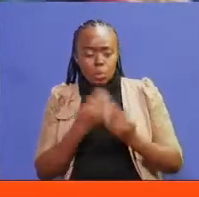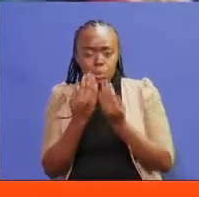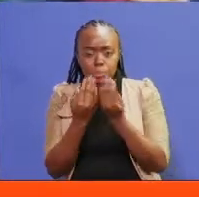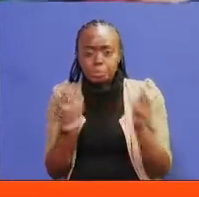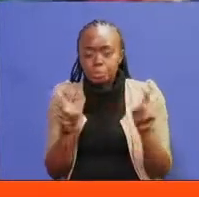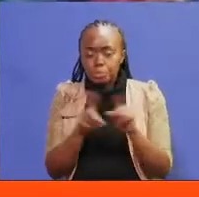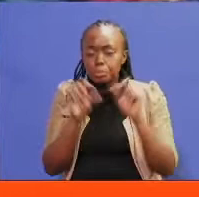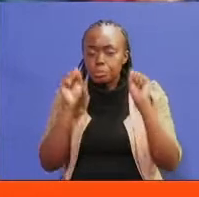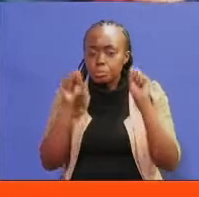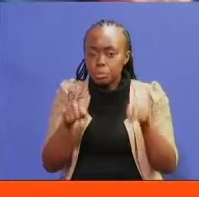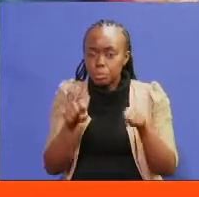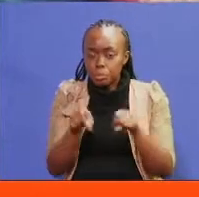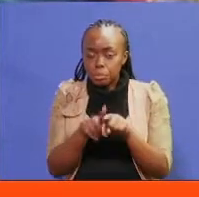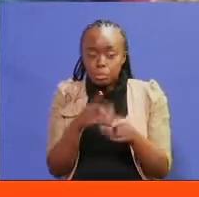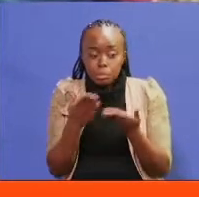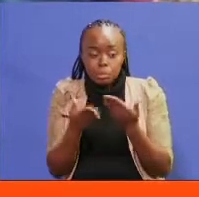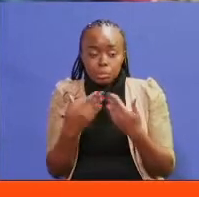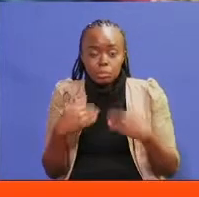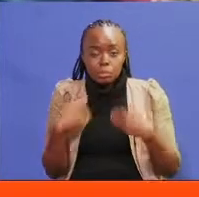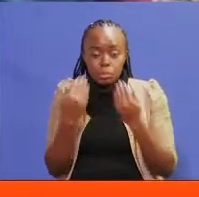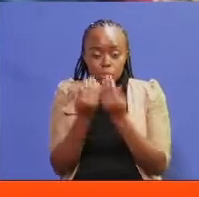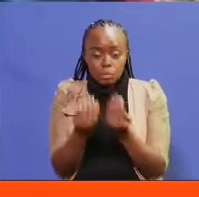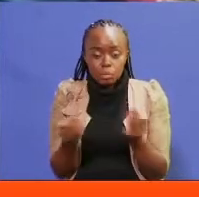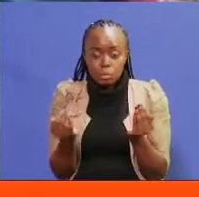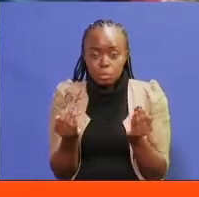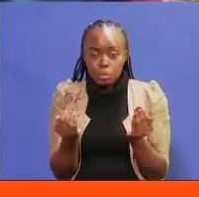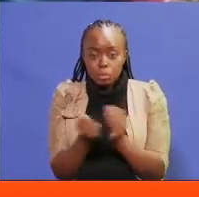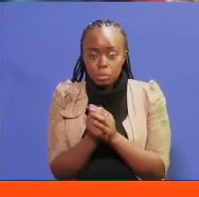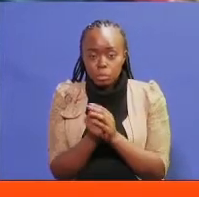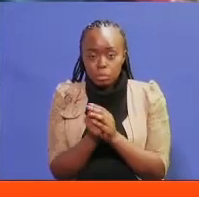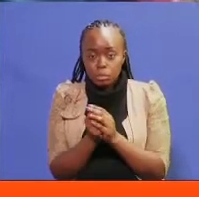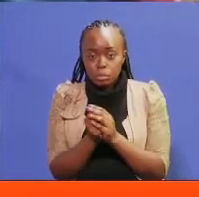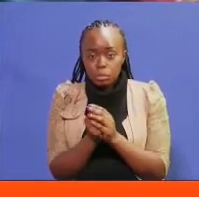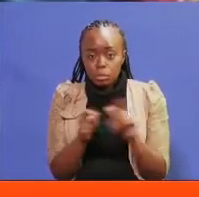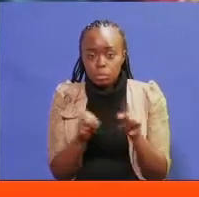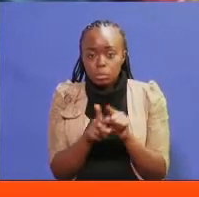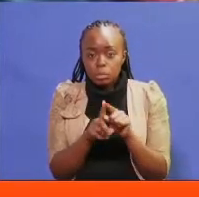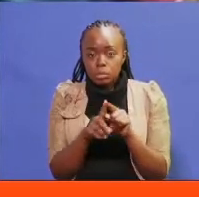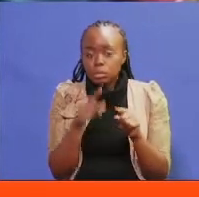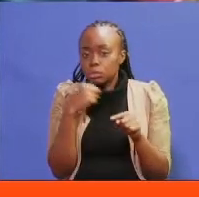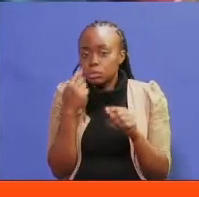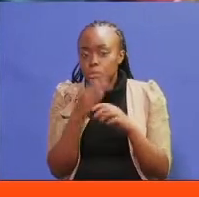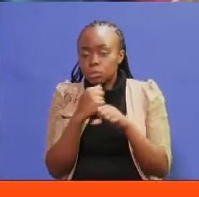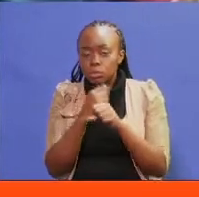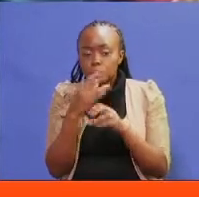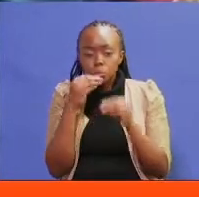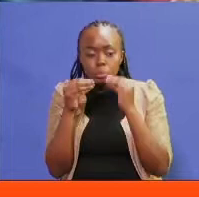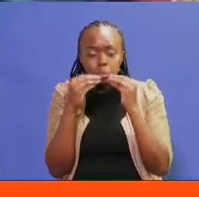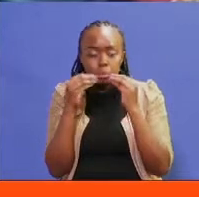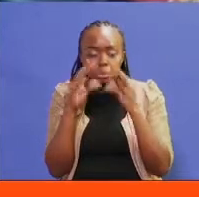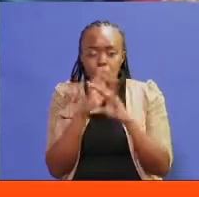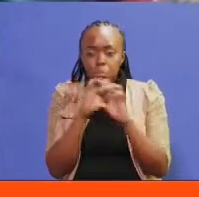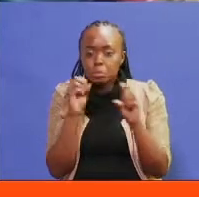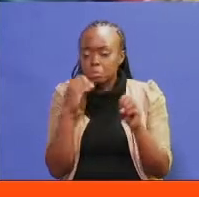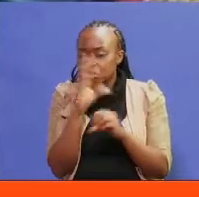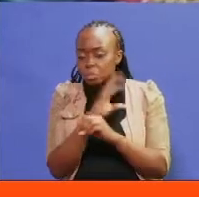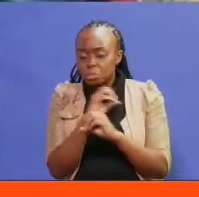Afadhali hata awe sisi kuliko watoto. Hata kama ng'ombe amefamia mashamba wajakula kitu, wamekula nyasi peke